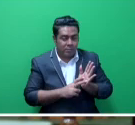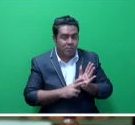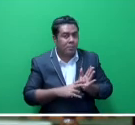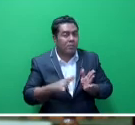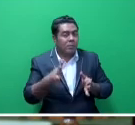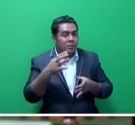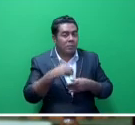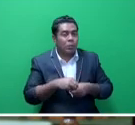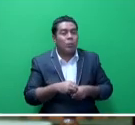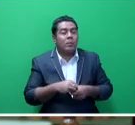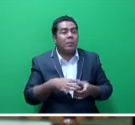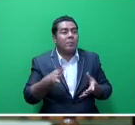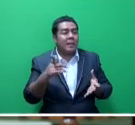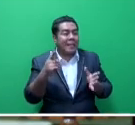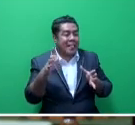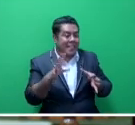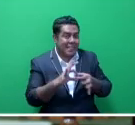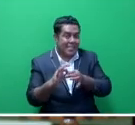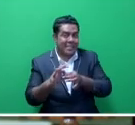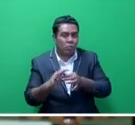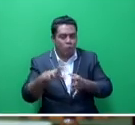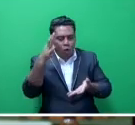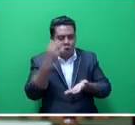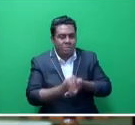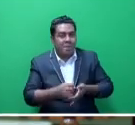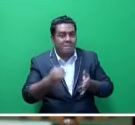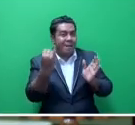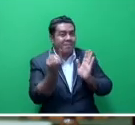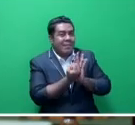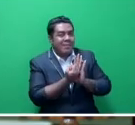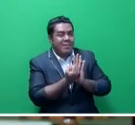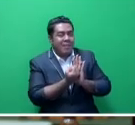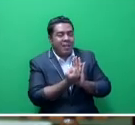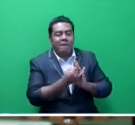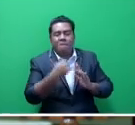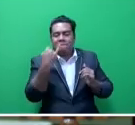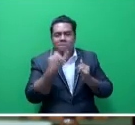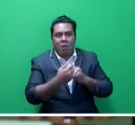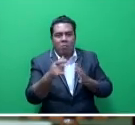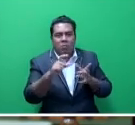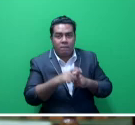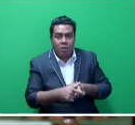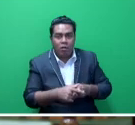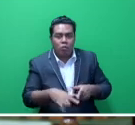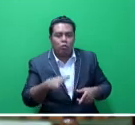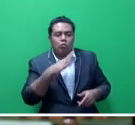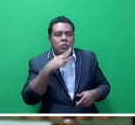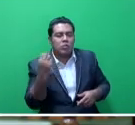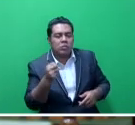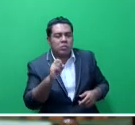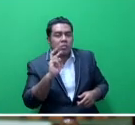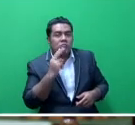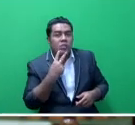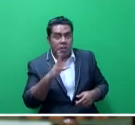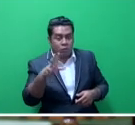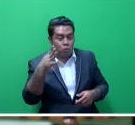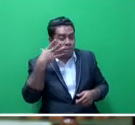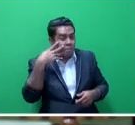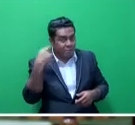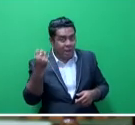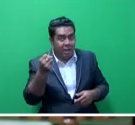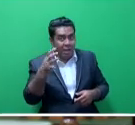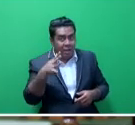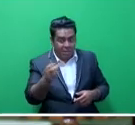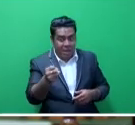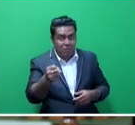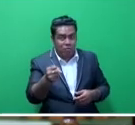will be linked to a confirmed identity, making it very hard to cheat the system. If you try and you're caught, there will be serious consequences, of course,